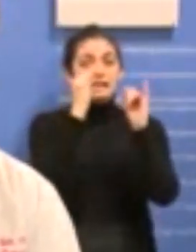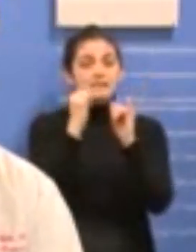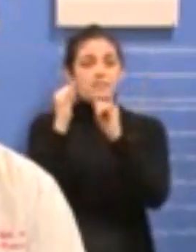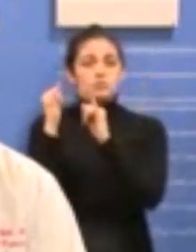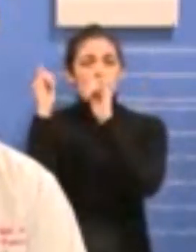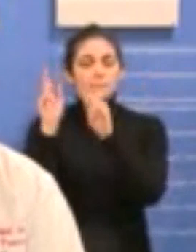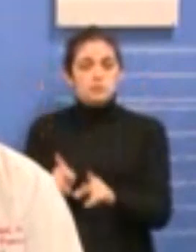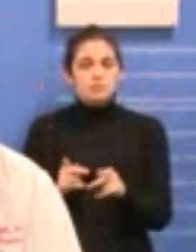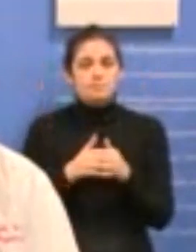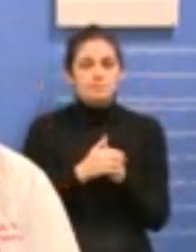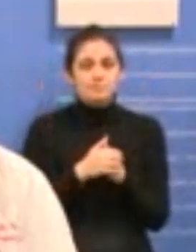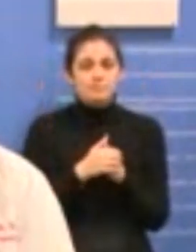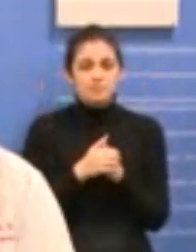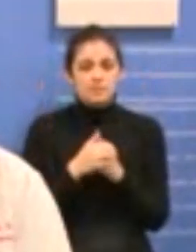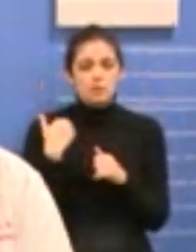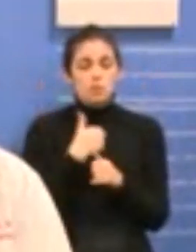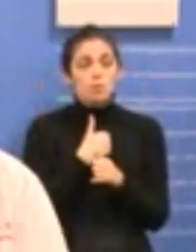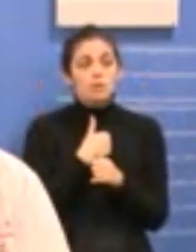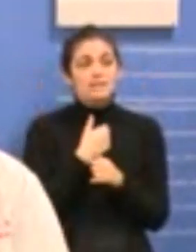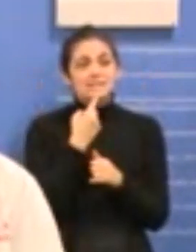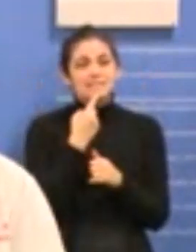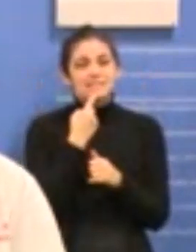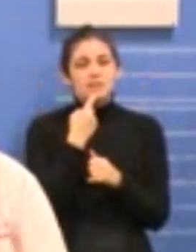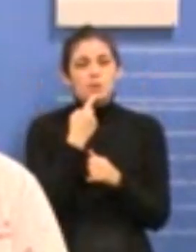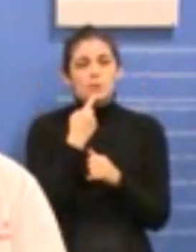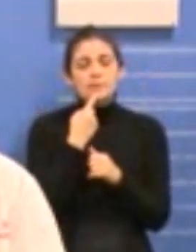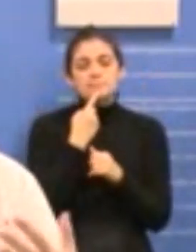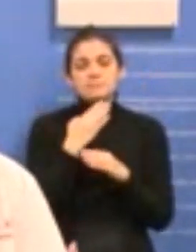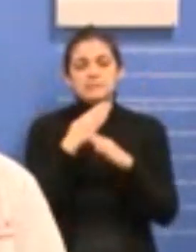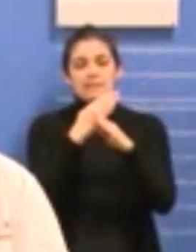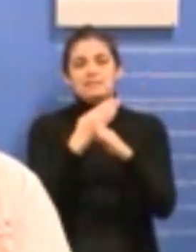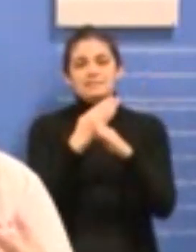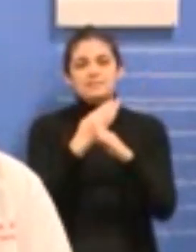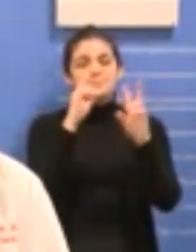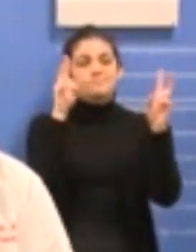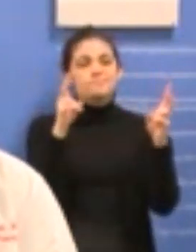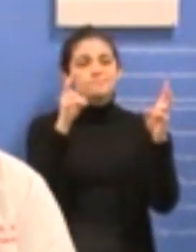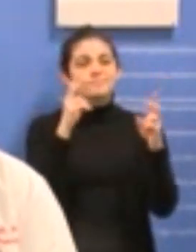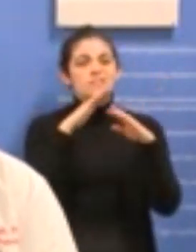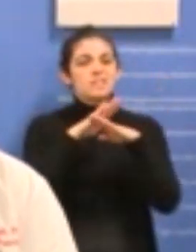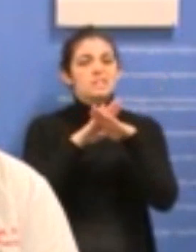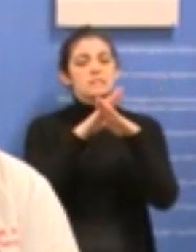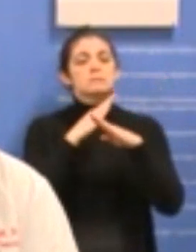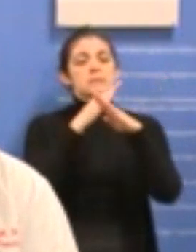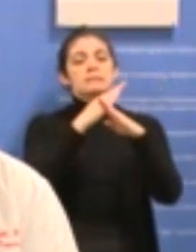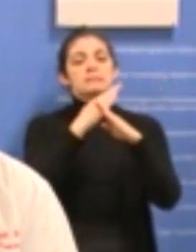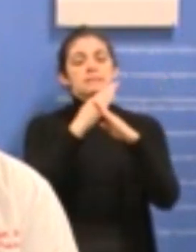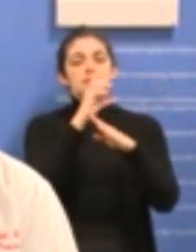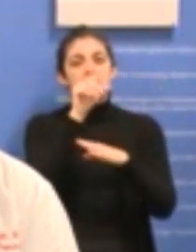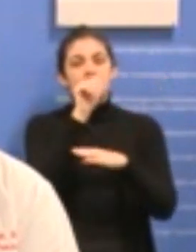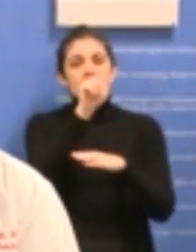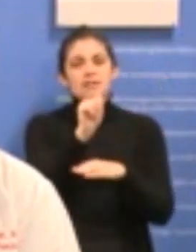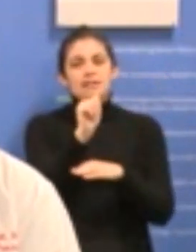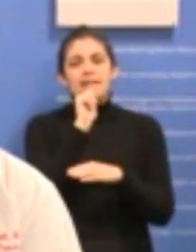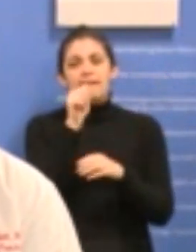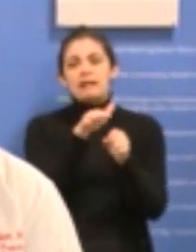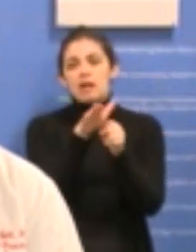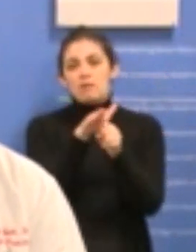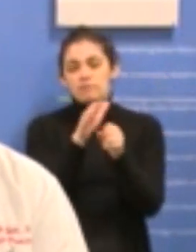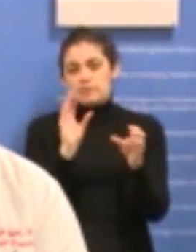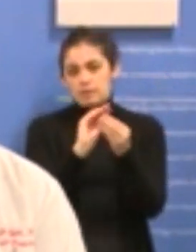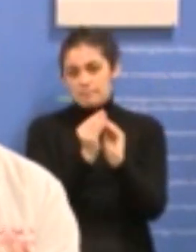individuals. What we call is we censor data. That's just a name that we use in public health when we have small numbers of